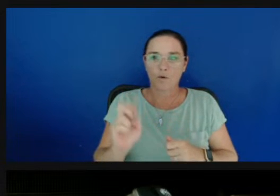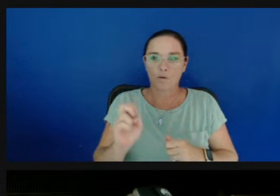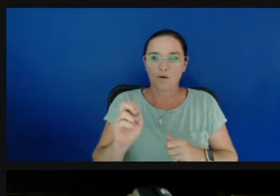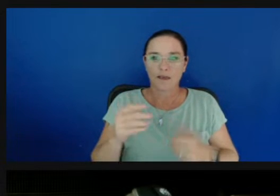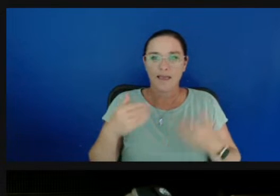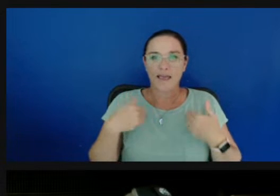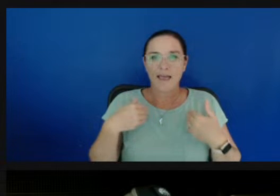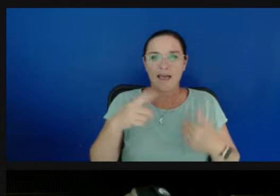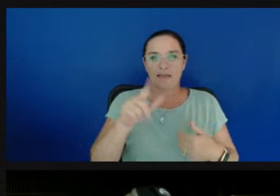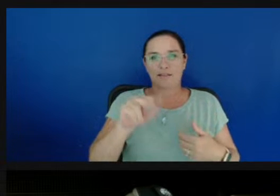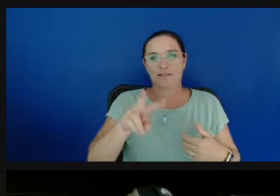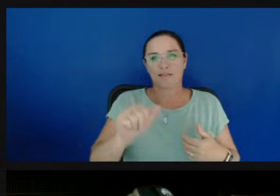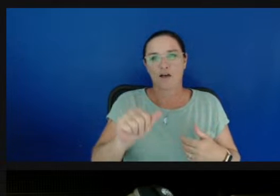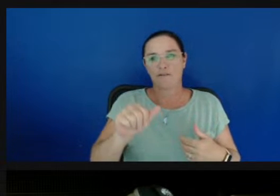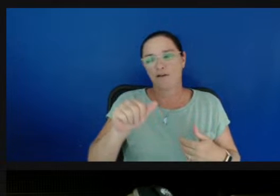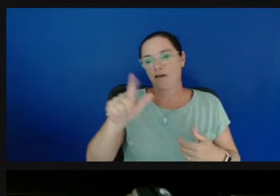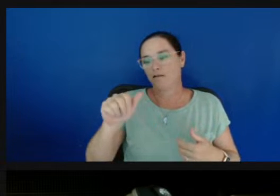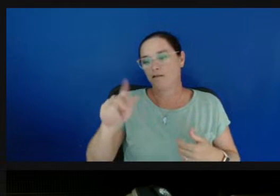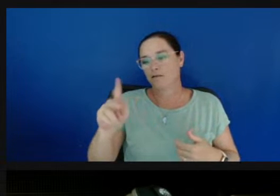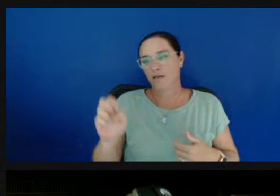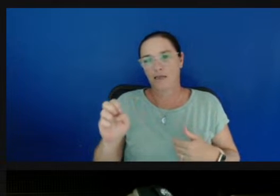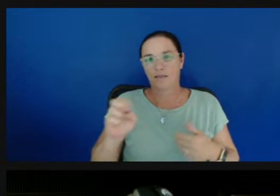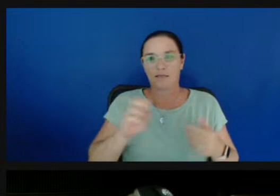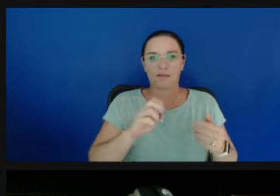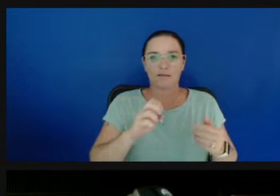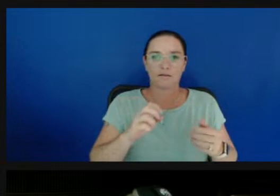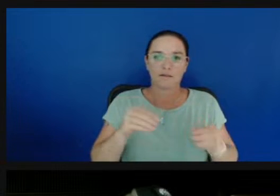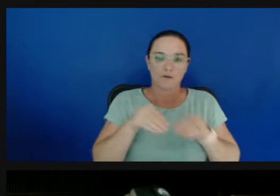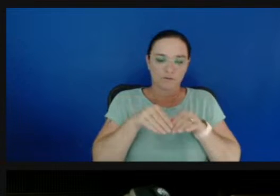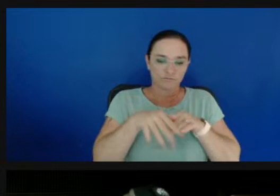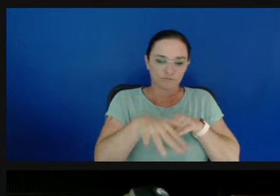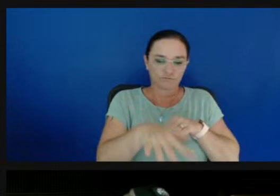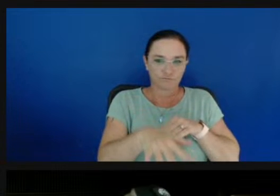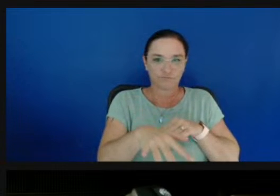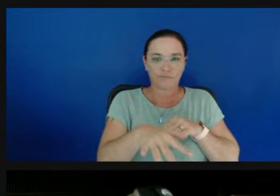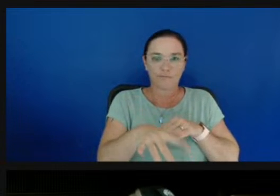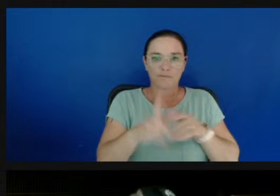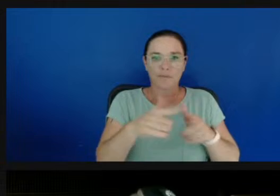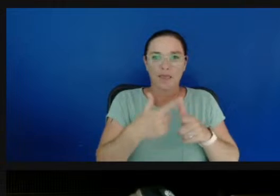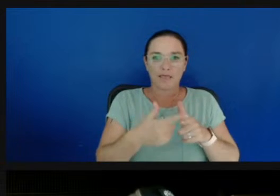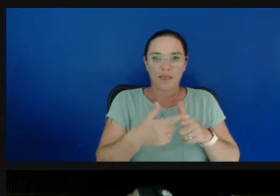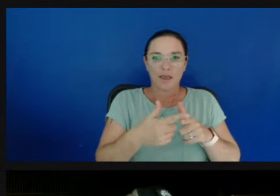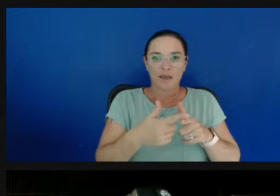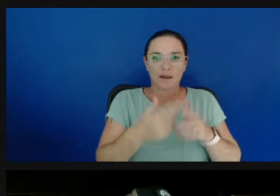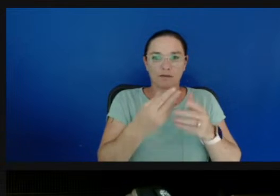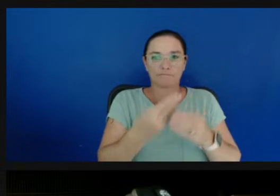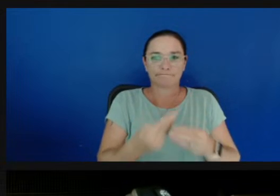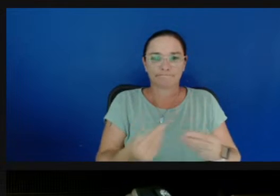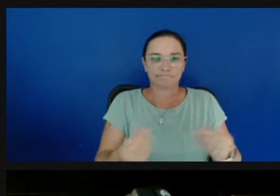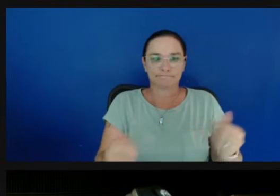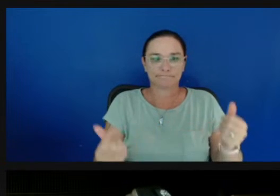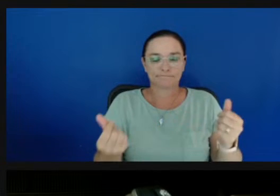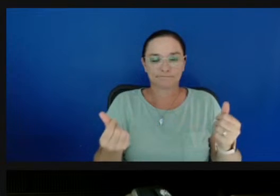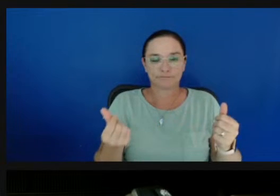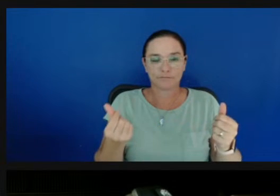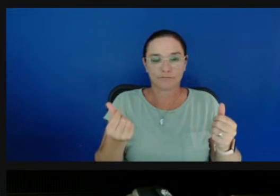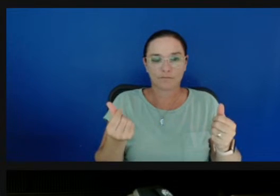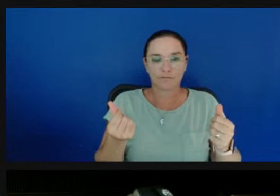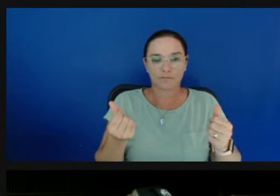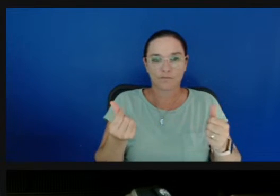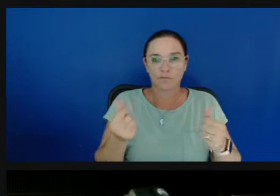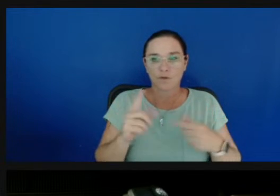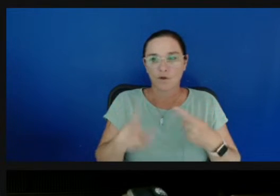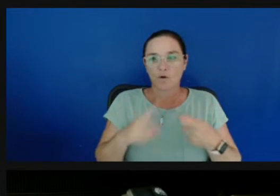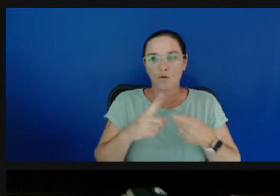was being fed right over here, and that then subsided as it was robbed of its